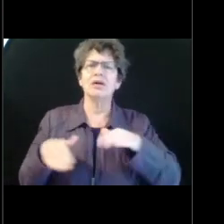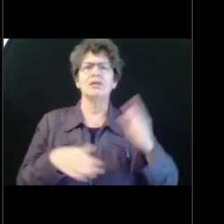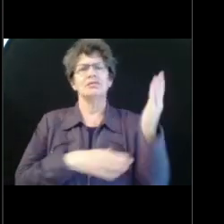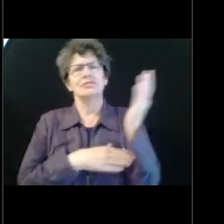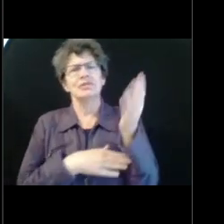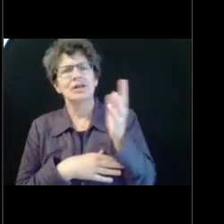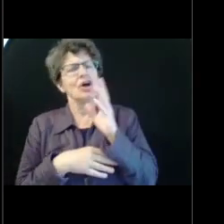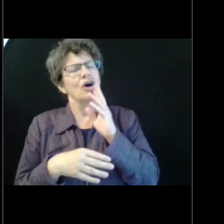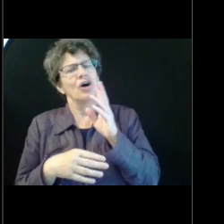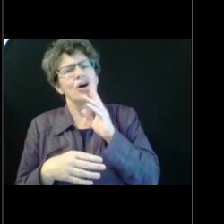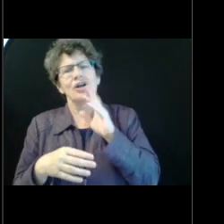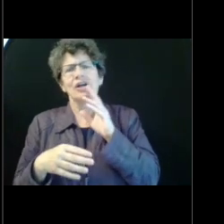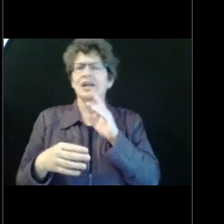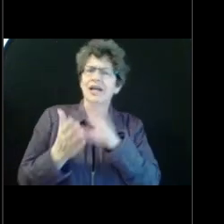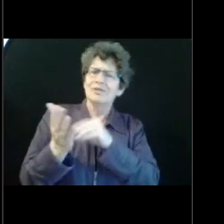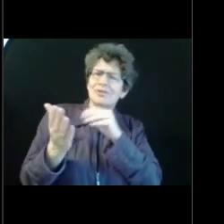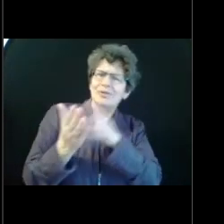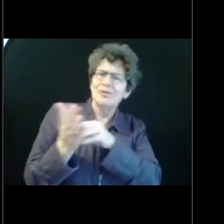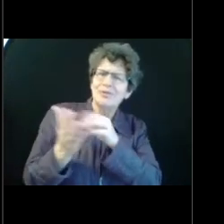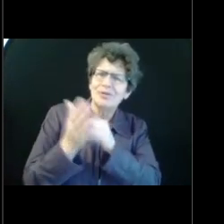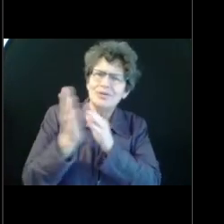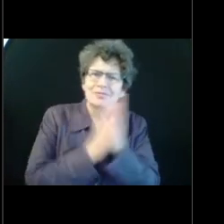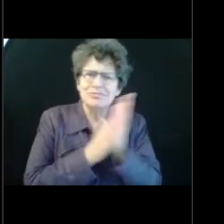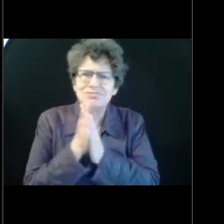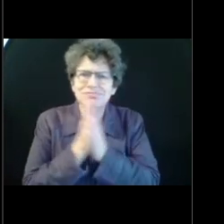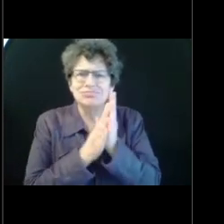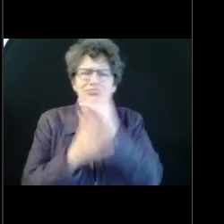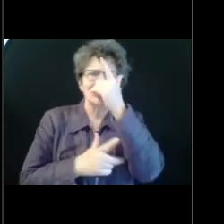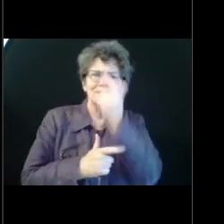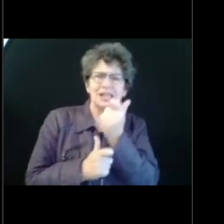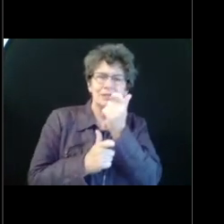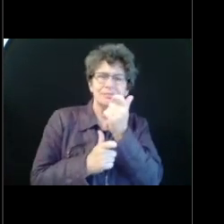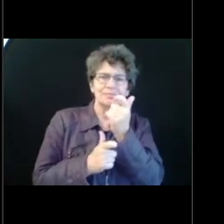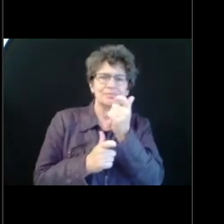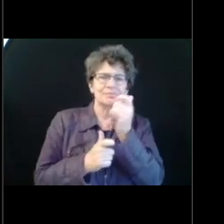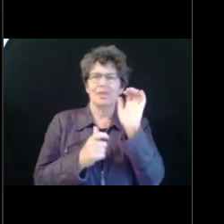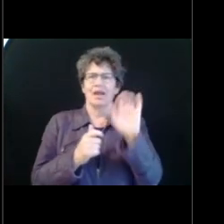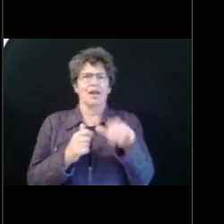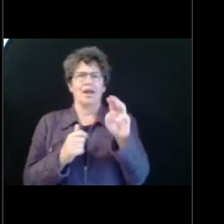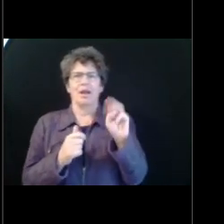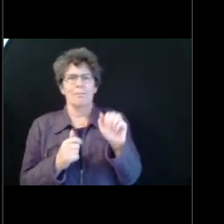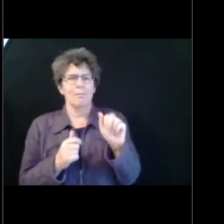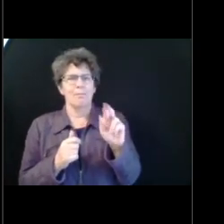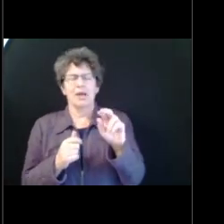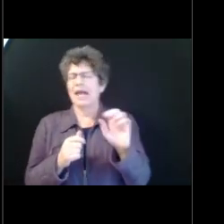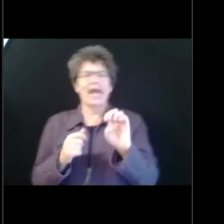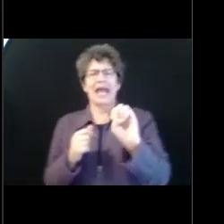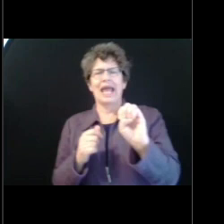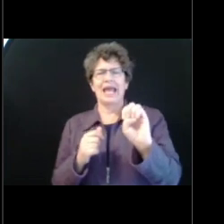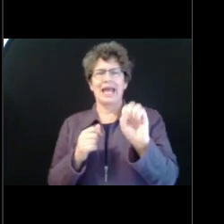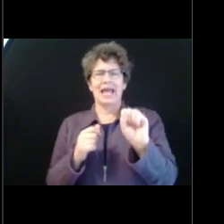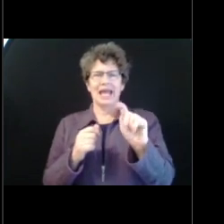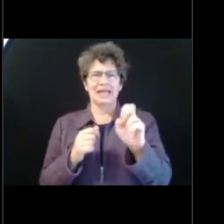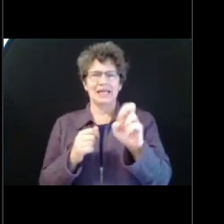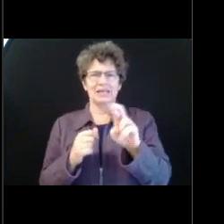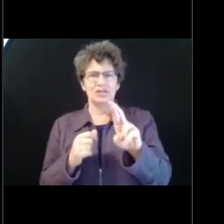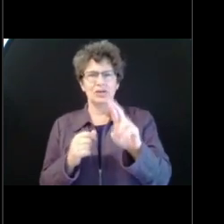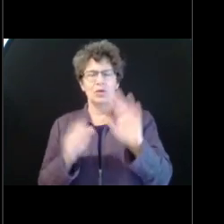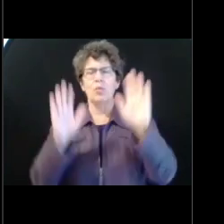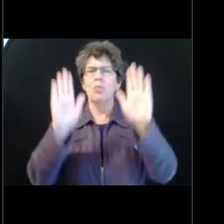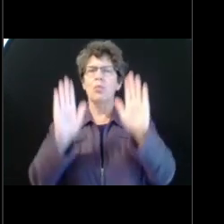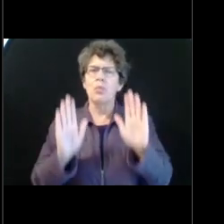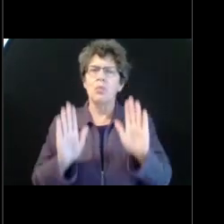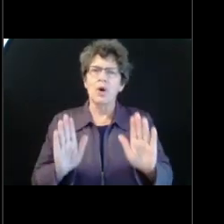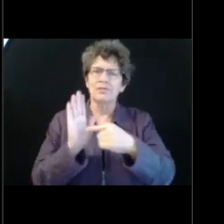learning things? And she's just an absolutely fabulous example. Part of that is by staying